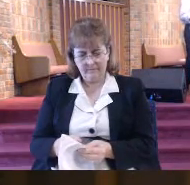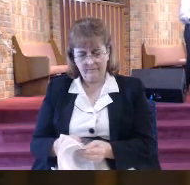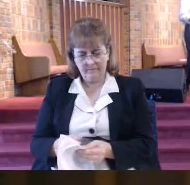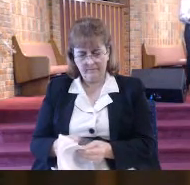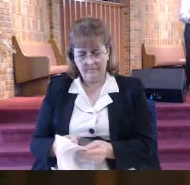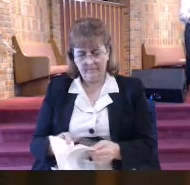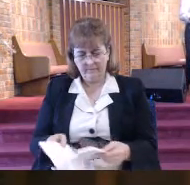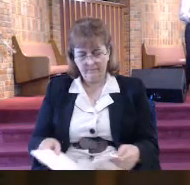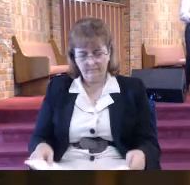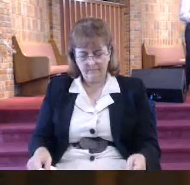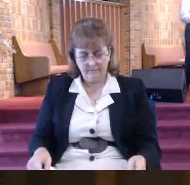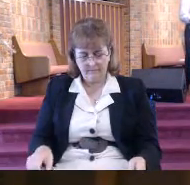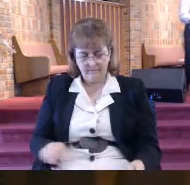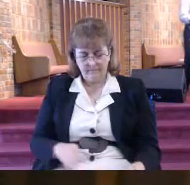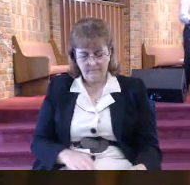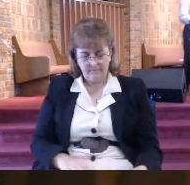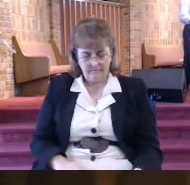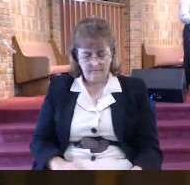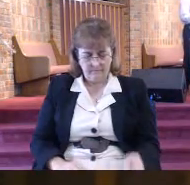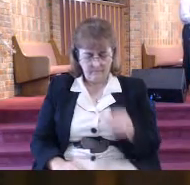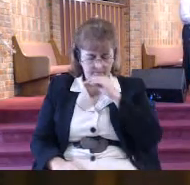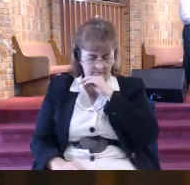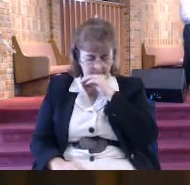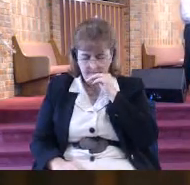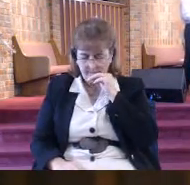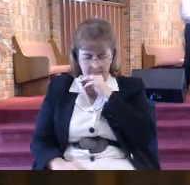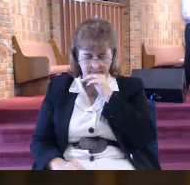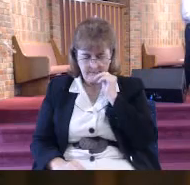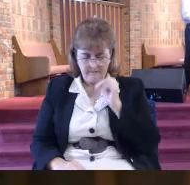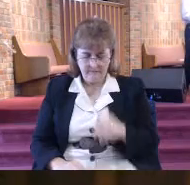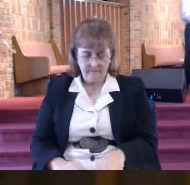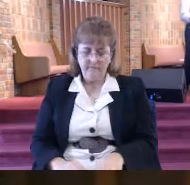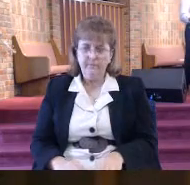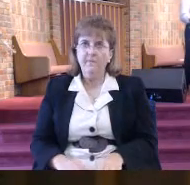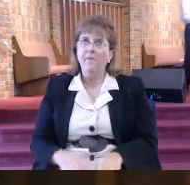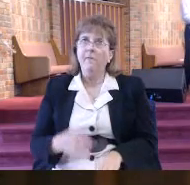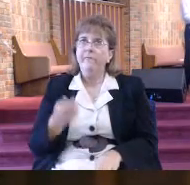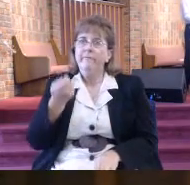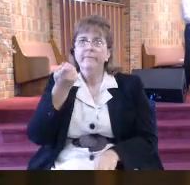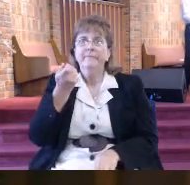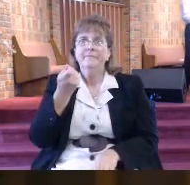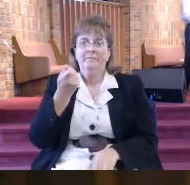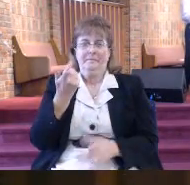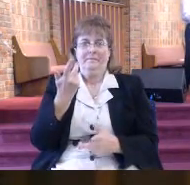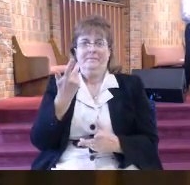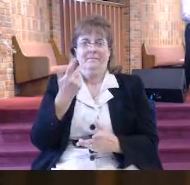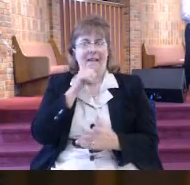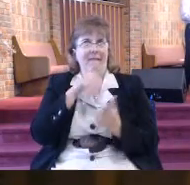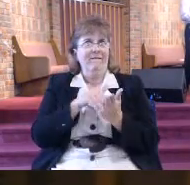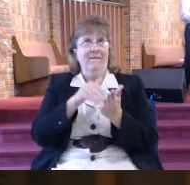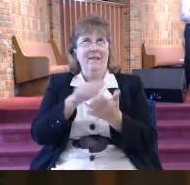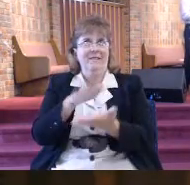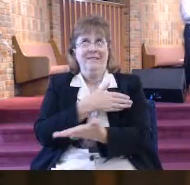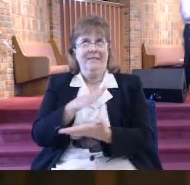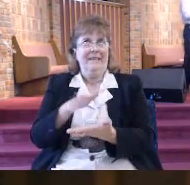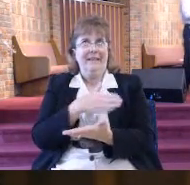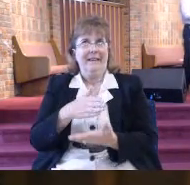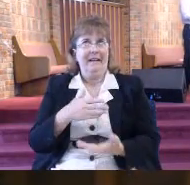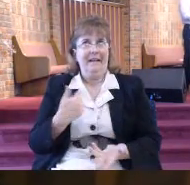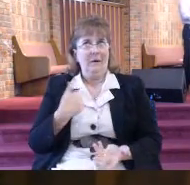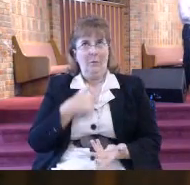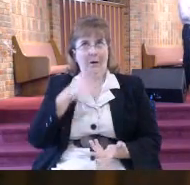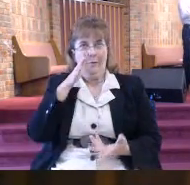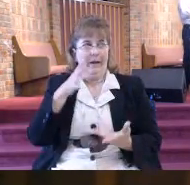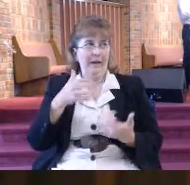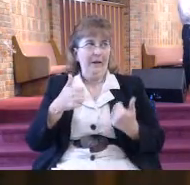Number 311. It's not a song we sing often, if we sing it at all, and I don't sing it often, so we'll just struggle